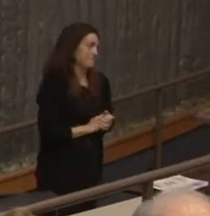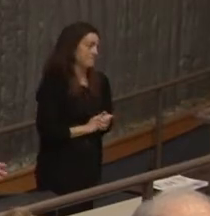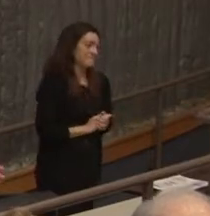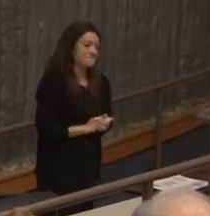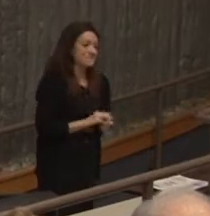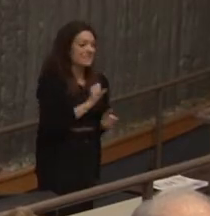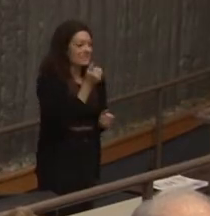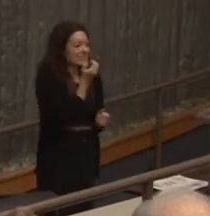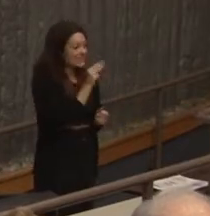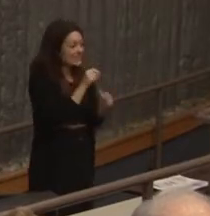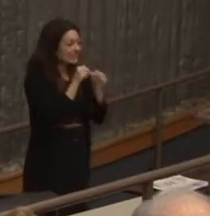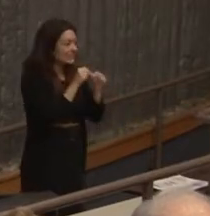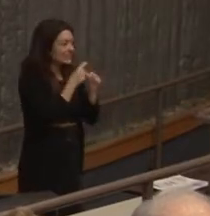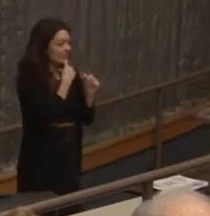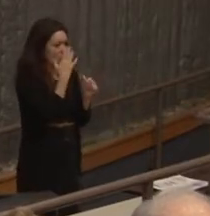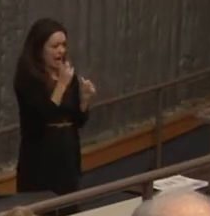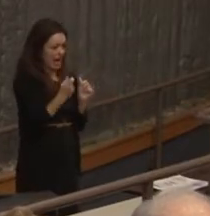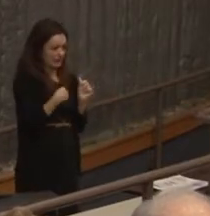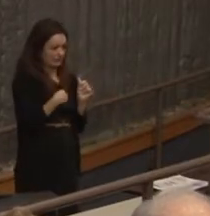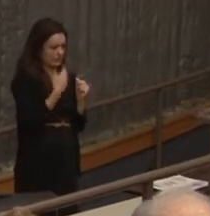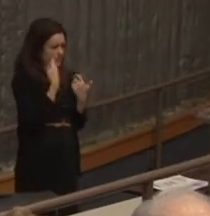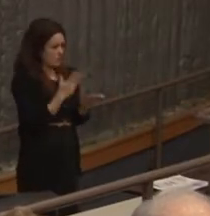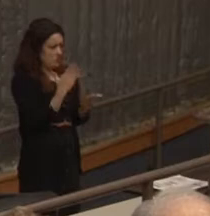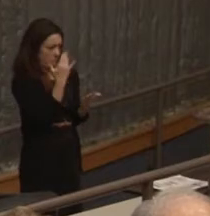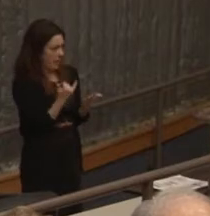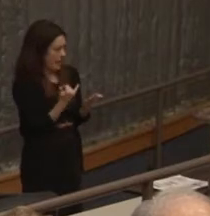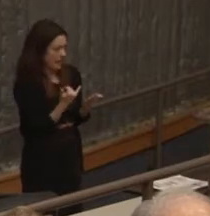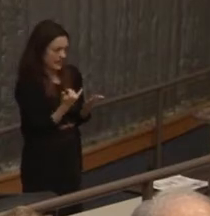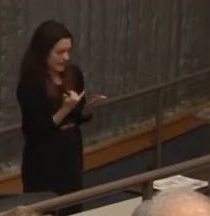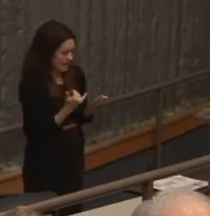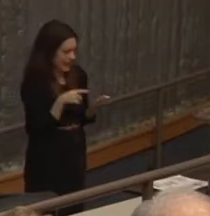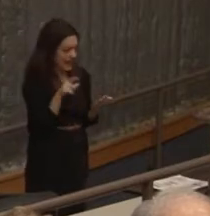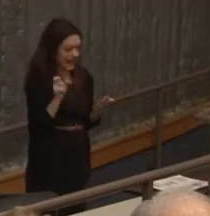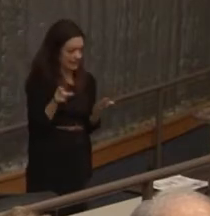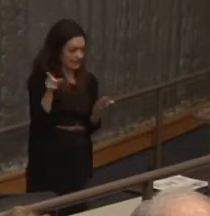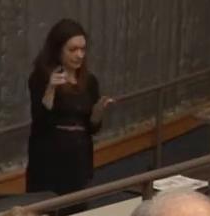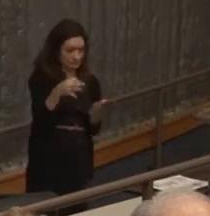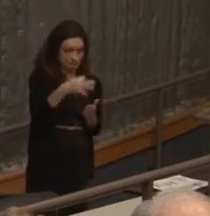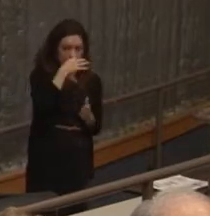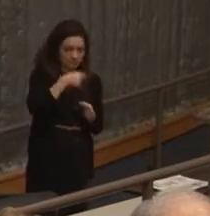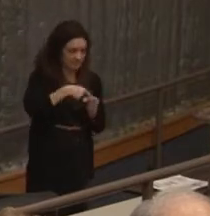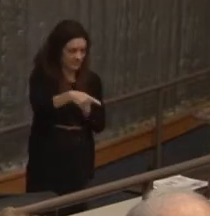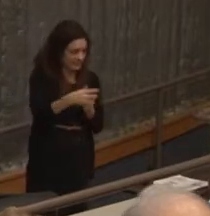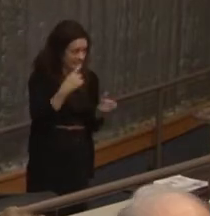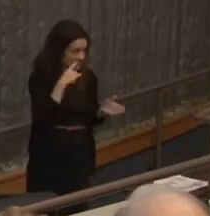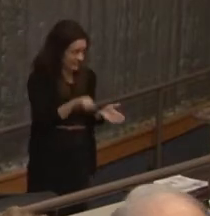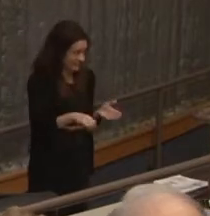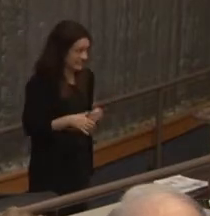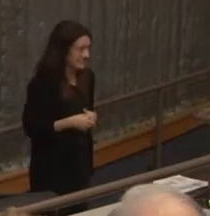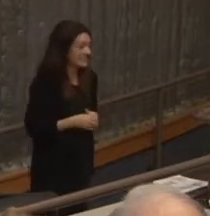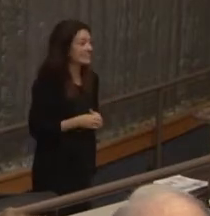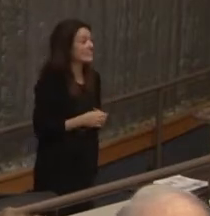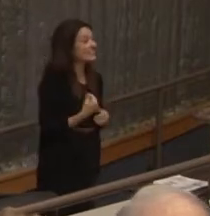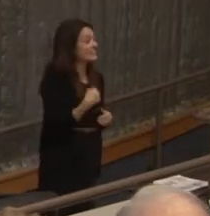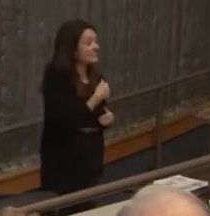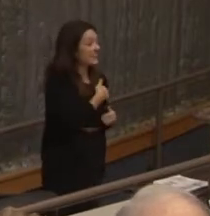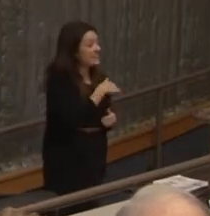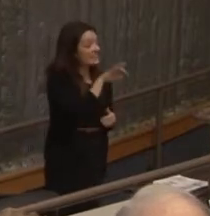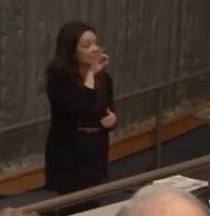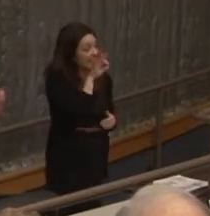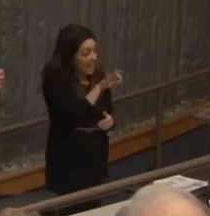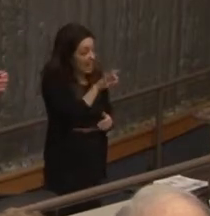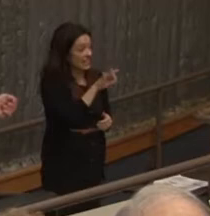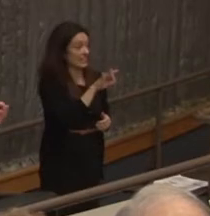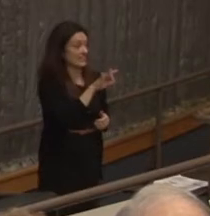And Sam keeps saying, why are you asking me? I don't know what this is all about. Ask him. He's the expert. We've done 9 volumes together.